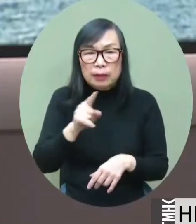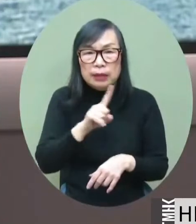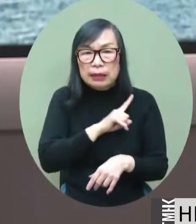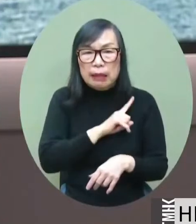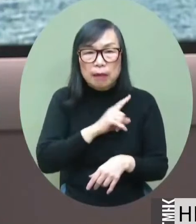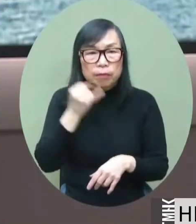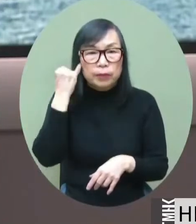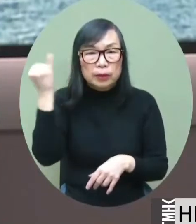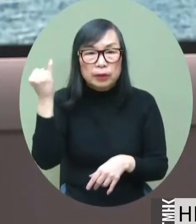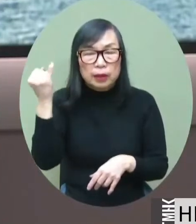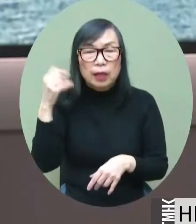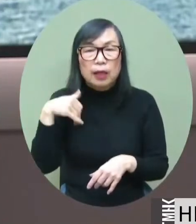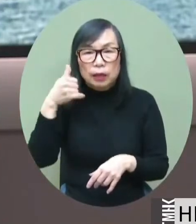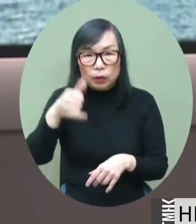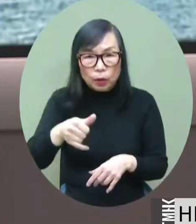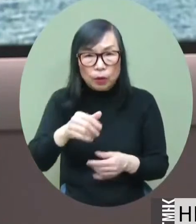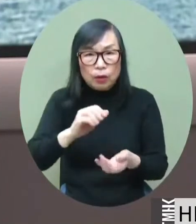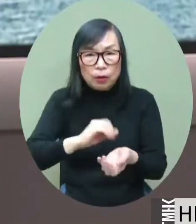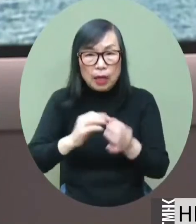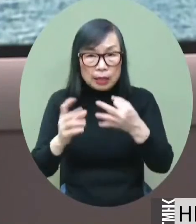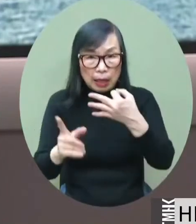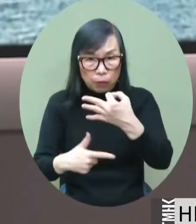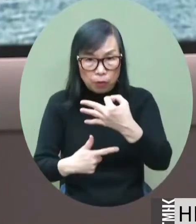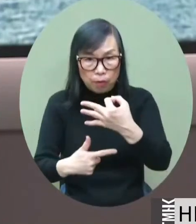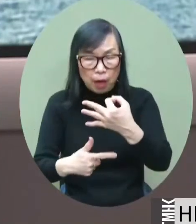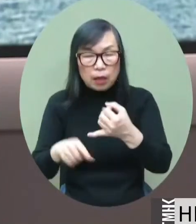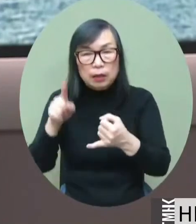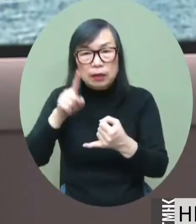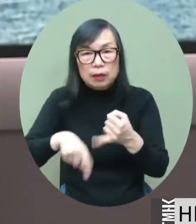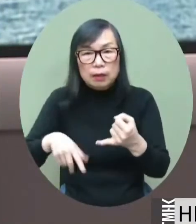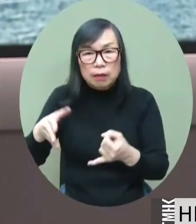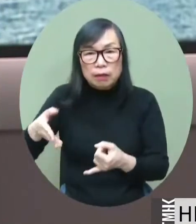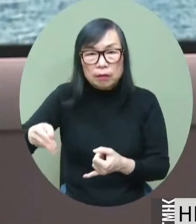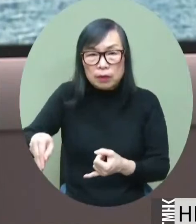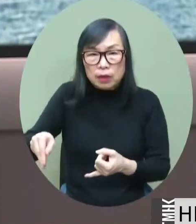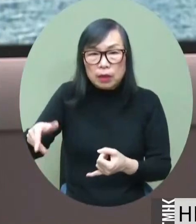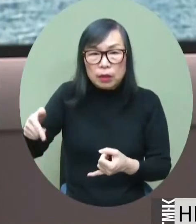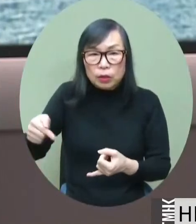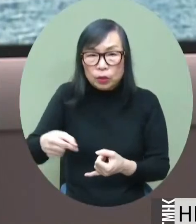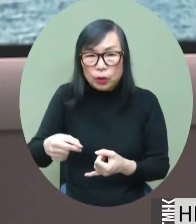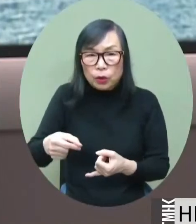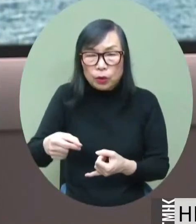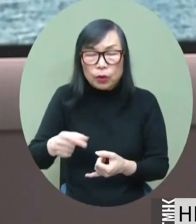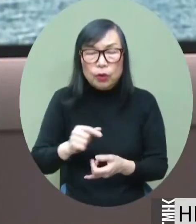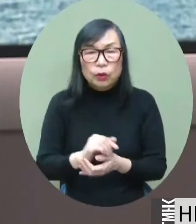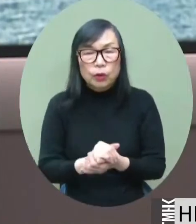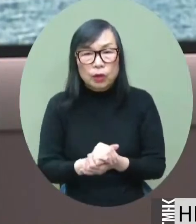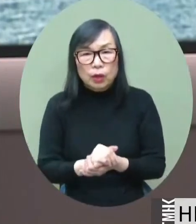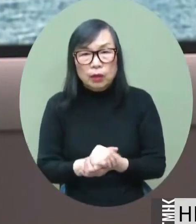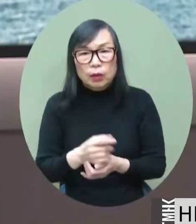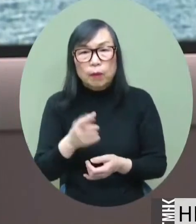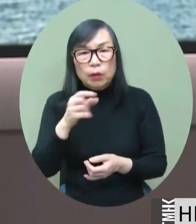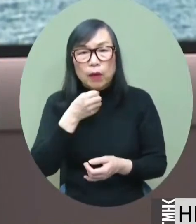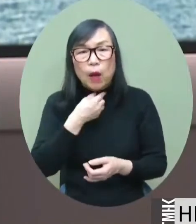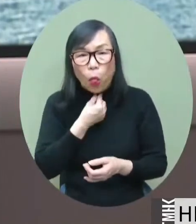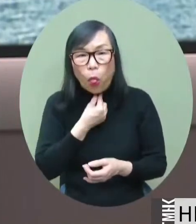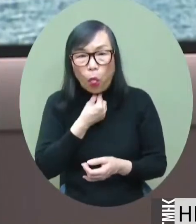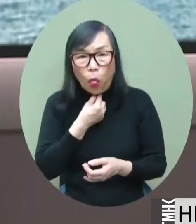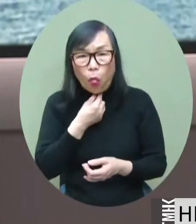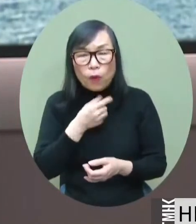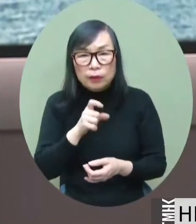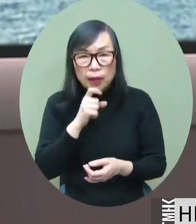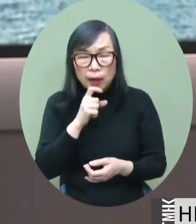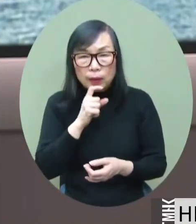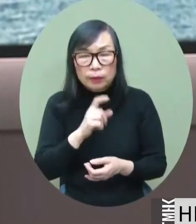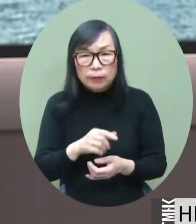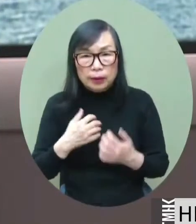And the person wasn't aware of his renal problem all along. When he came on the 8th of March, he was found to be at the end stage